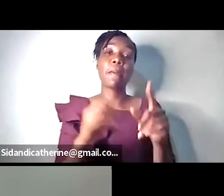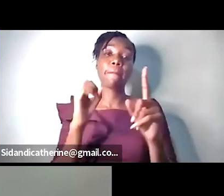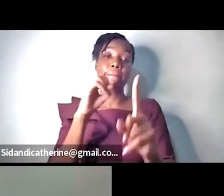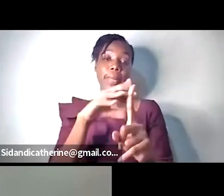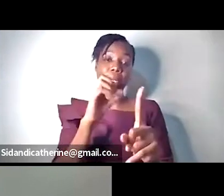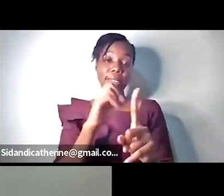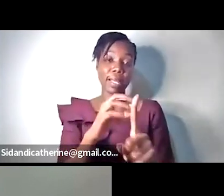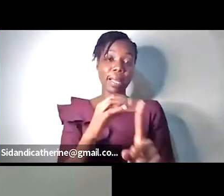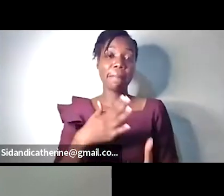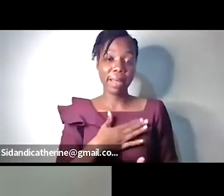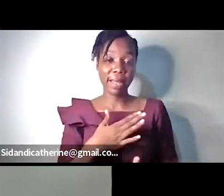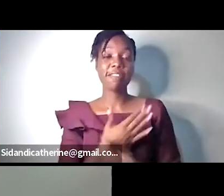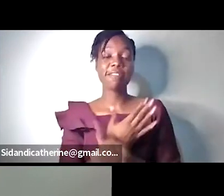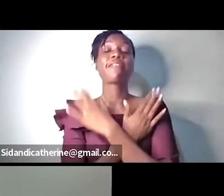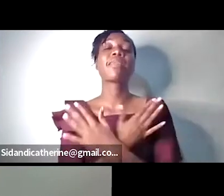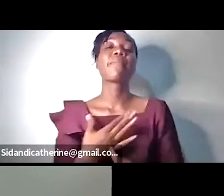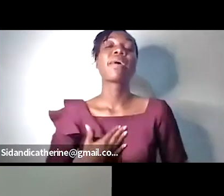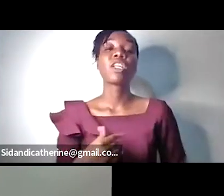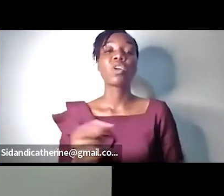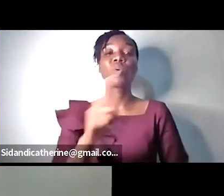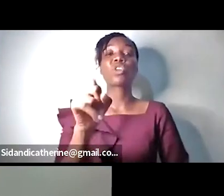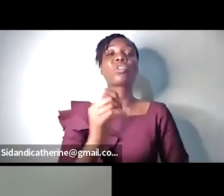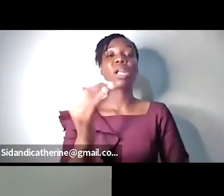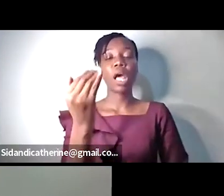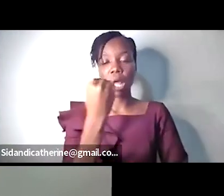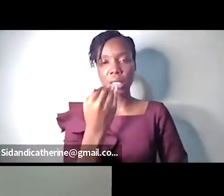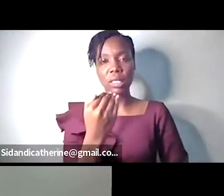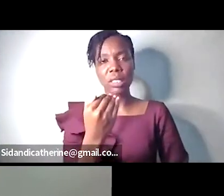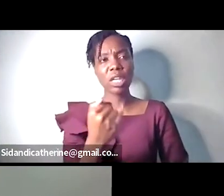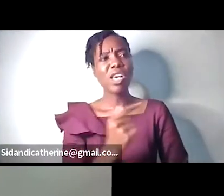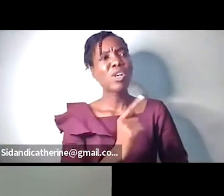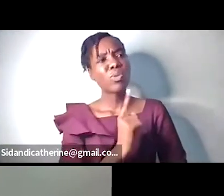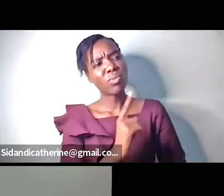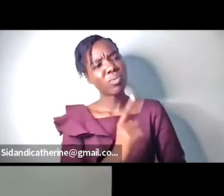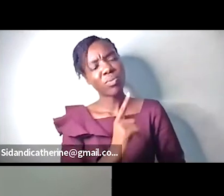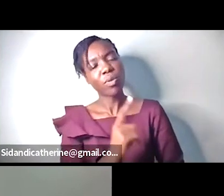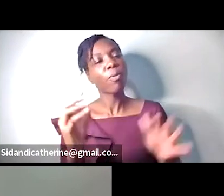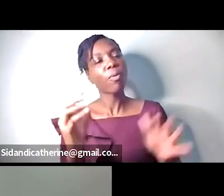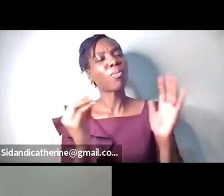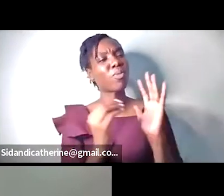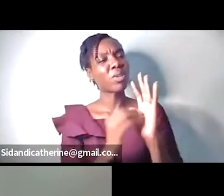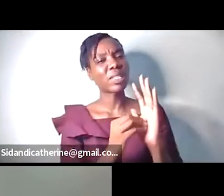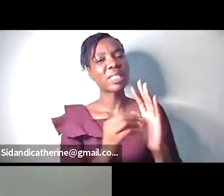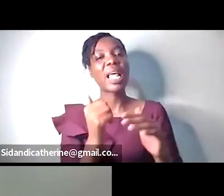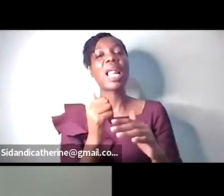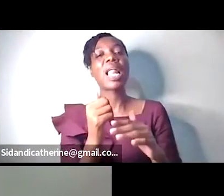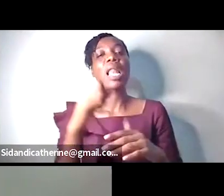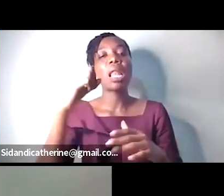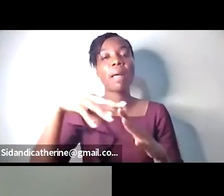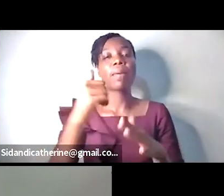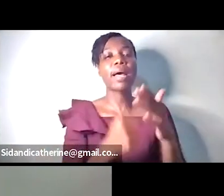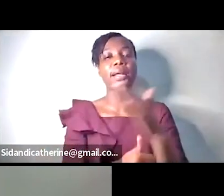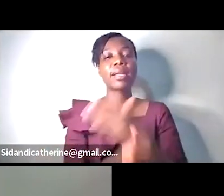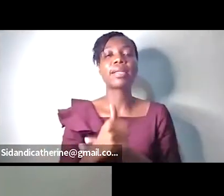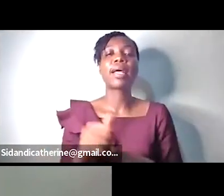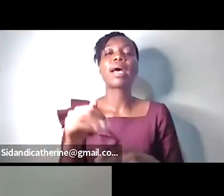friend asked me a simple question. Jenny, why do you put your lamp under the table? Why